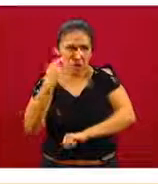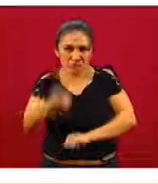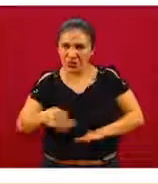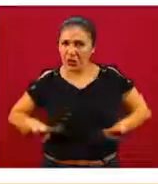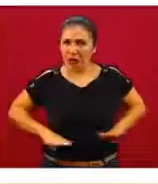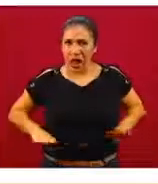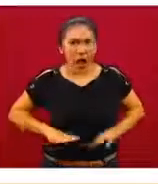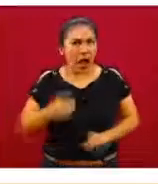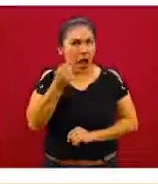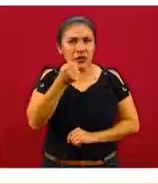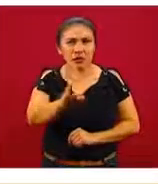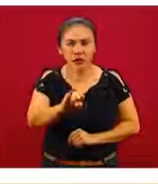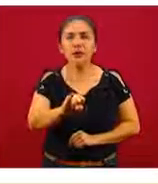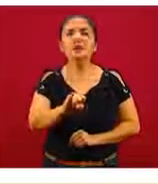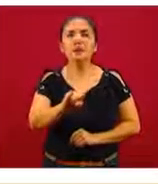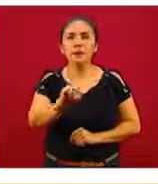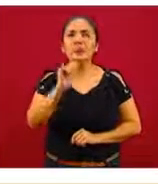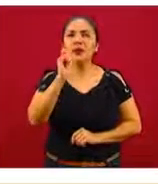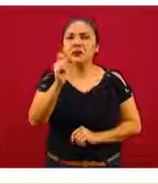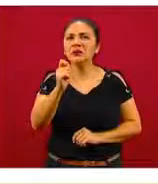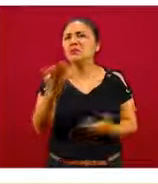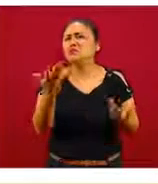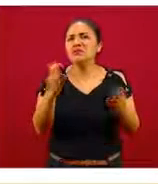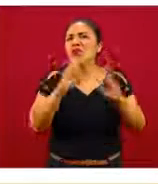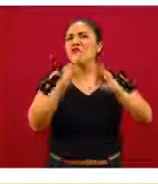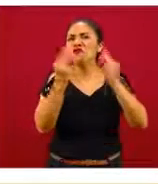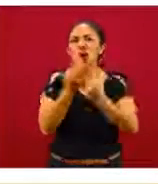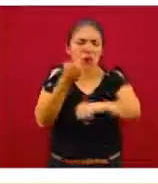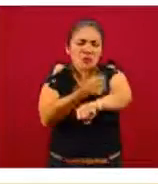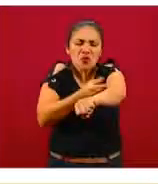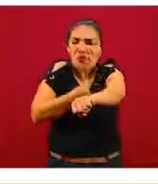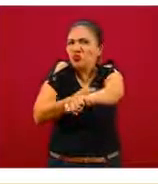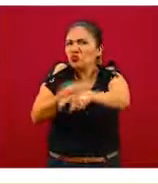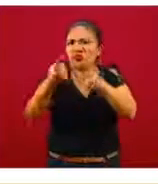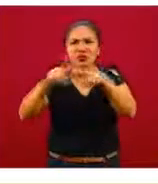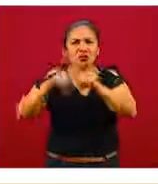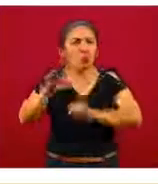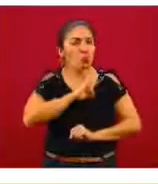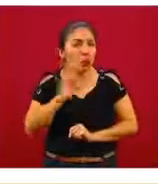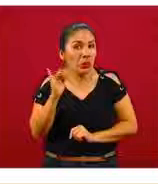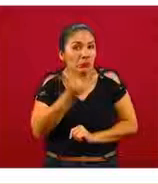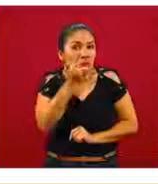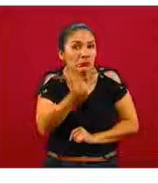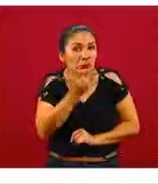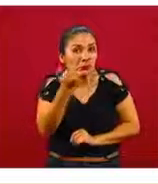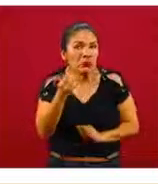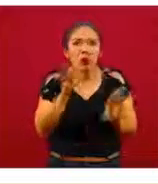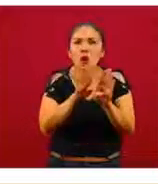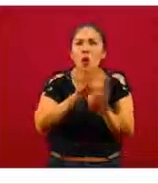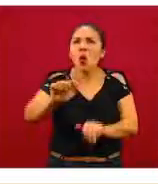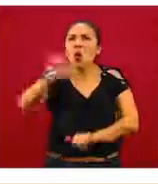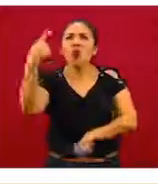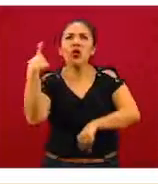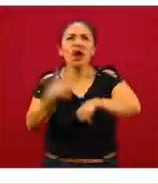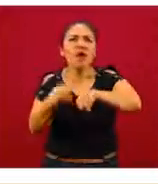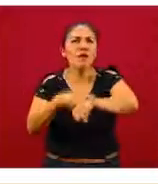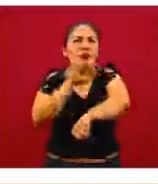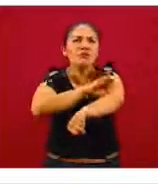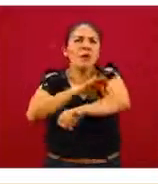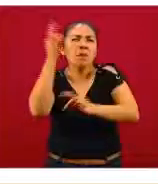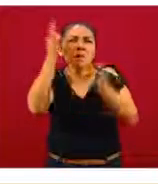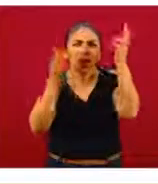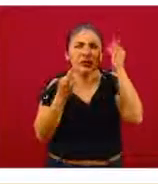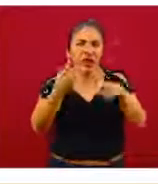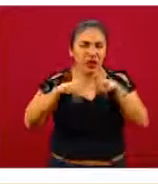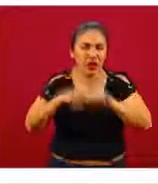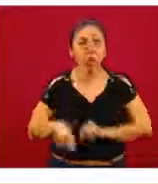So if they have this characteristic rash, which is, has different shapes, and it can be confused with other